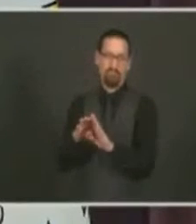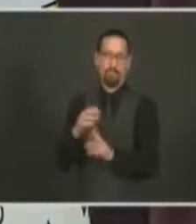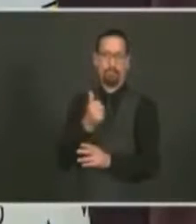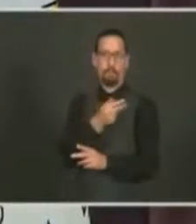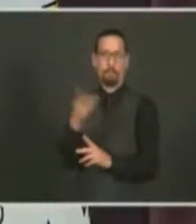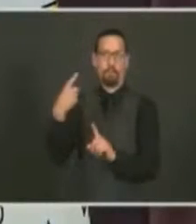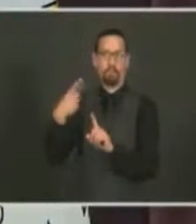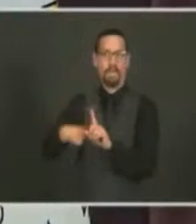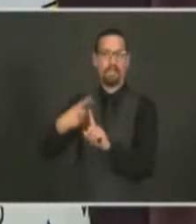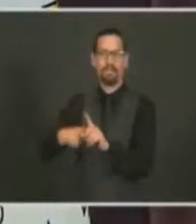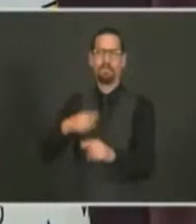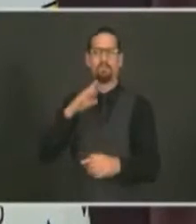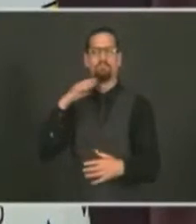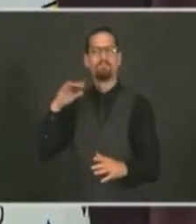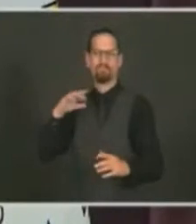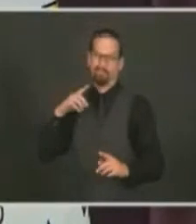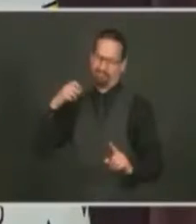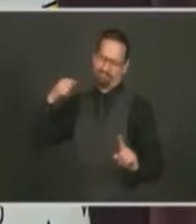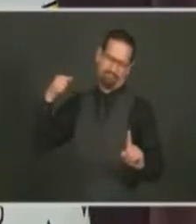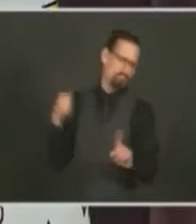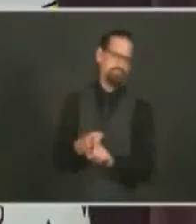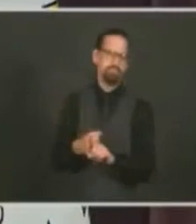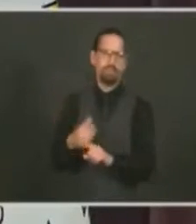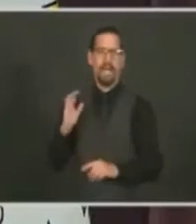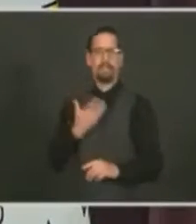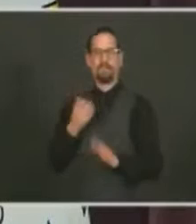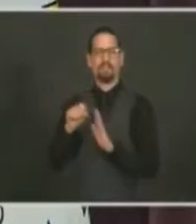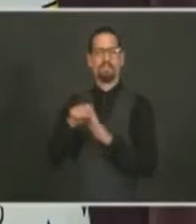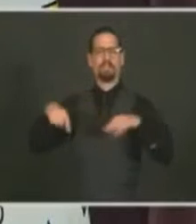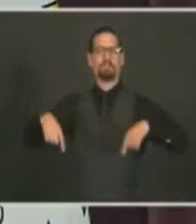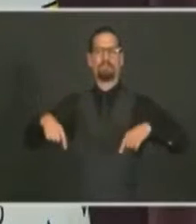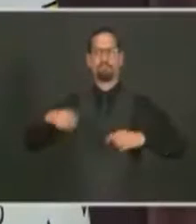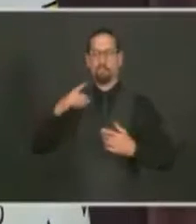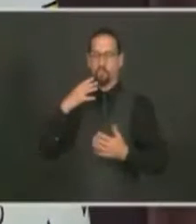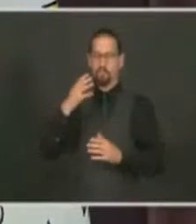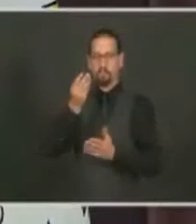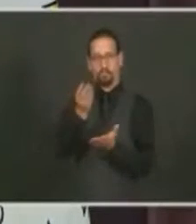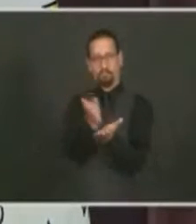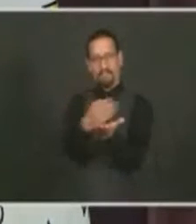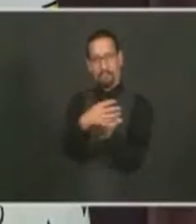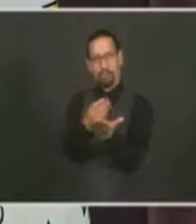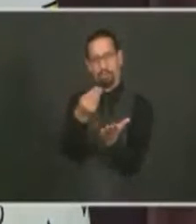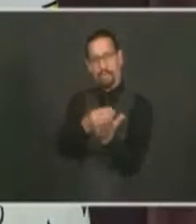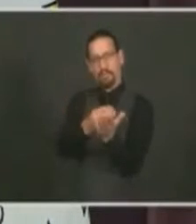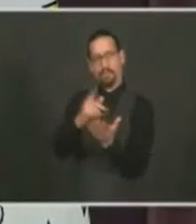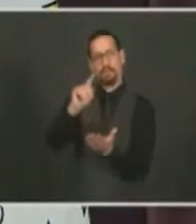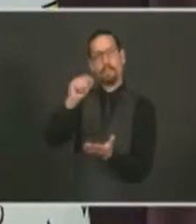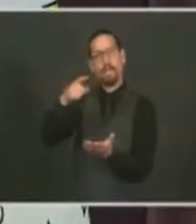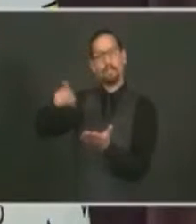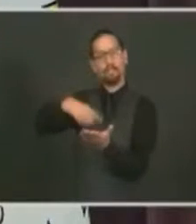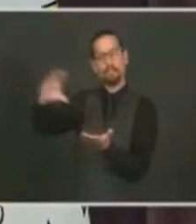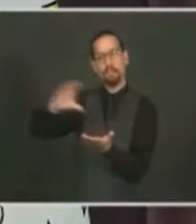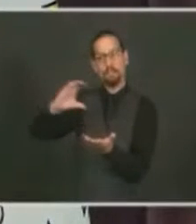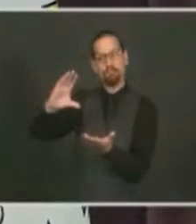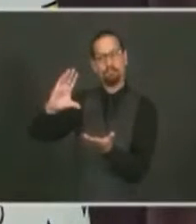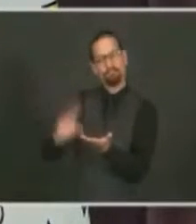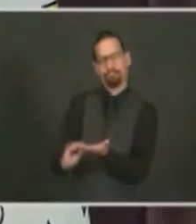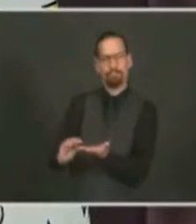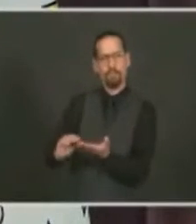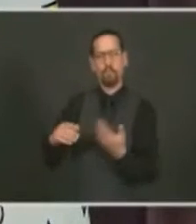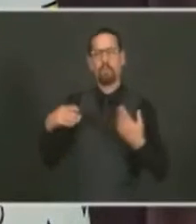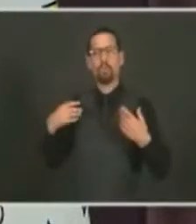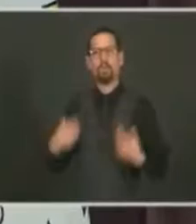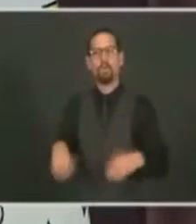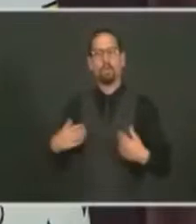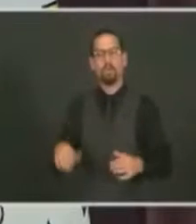state's revenue and something we'll have to dig out of the hole of. But they don't have a monopoly in New England,